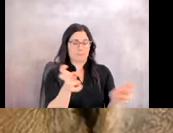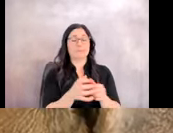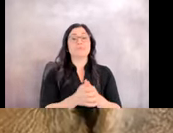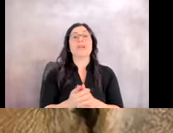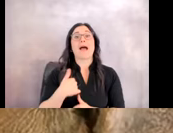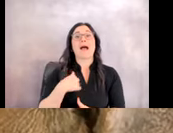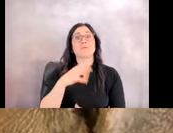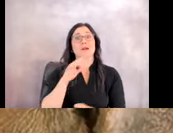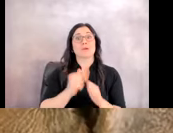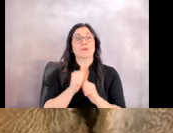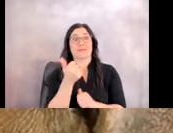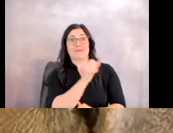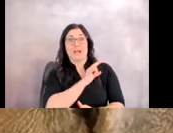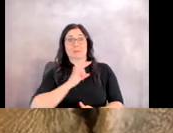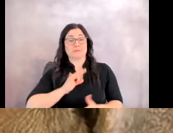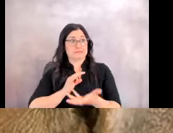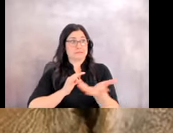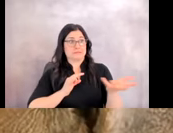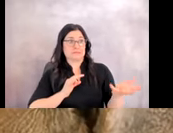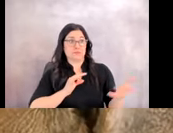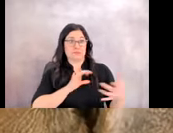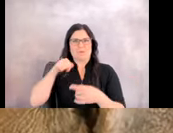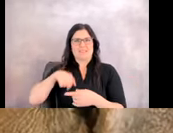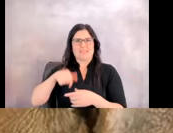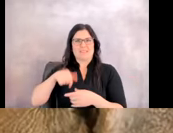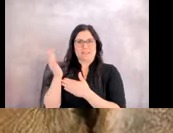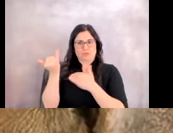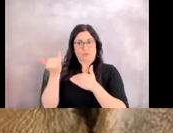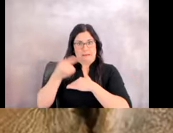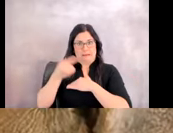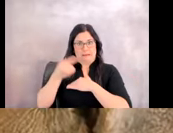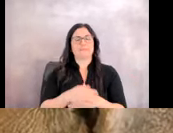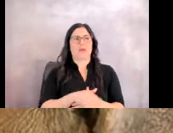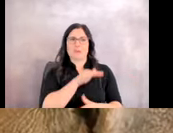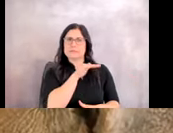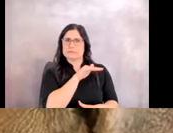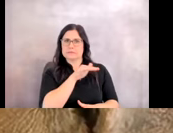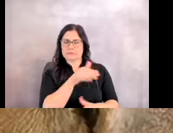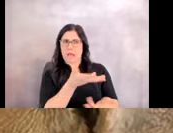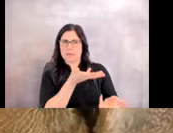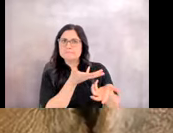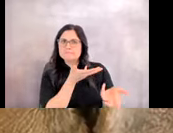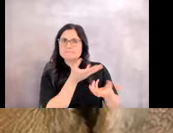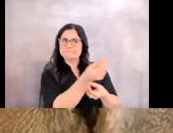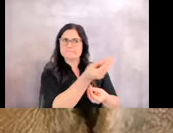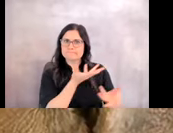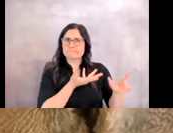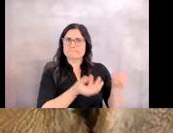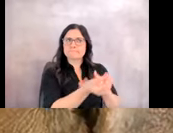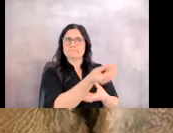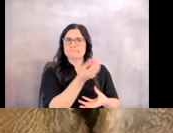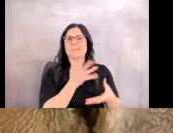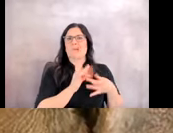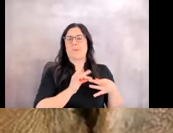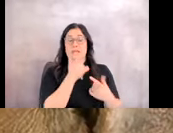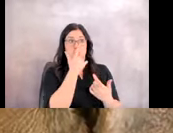to different faculty members about this presentation, and I got some interesting comments, but